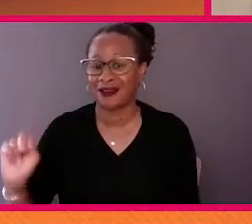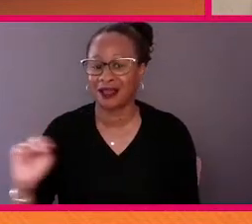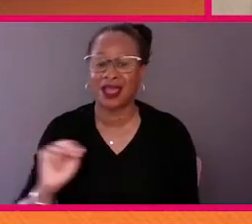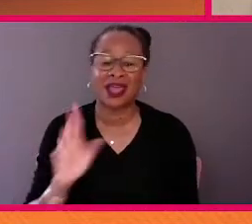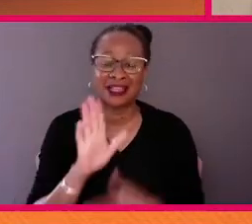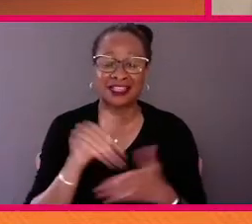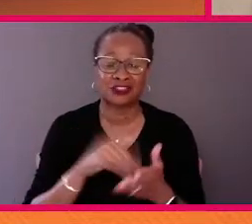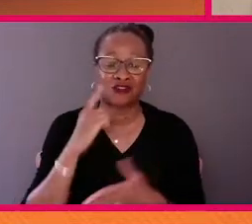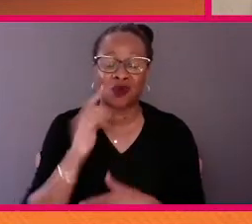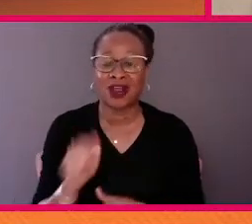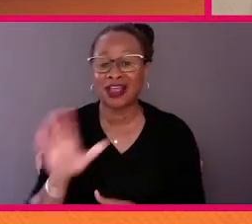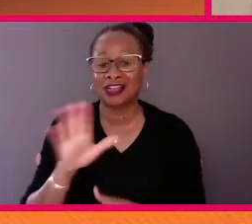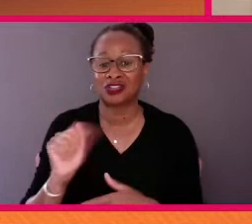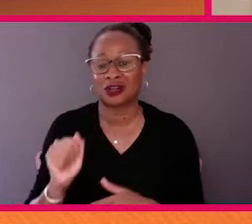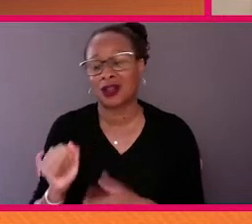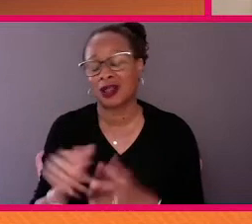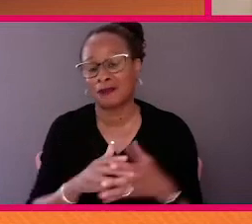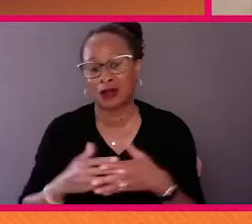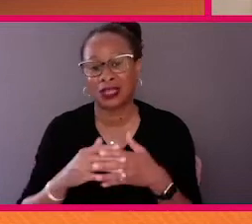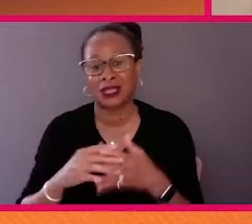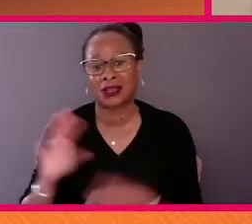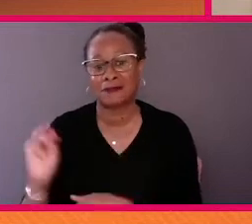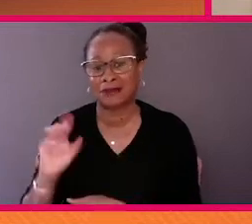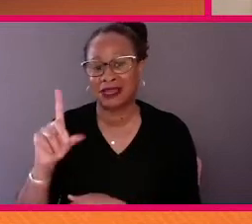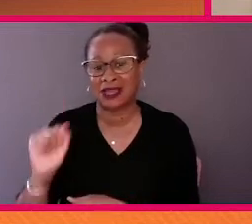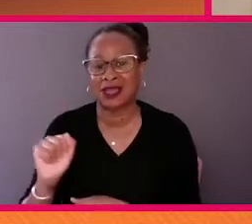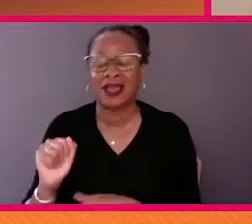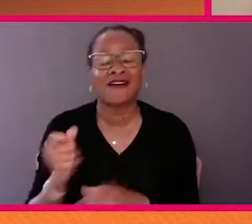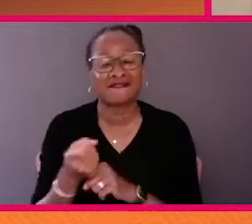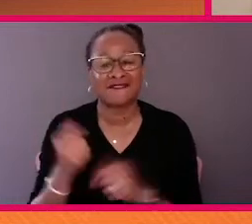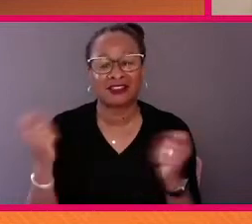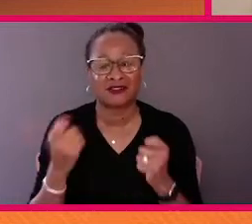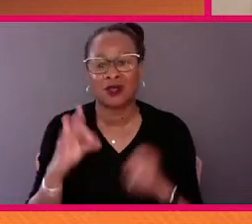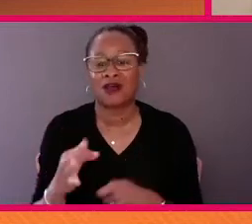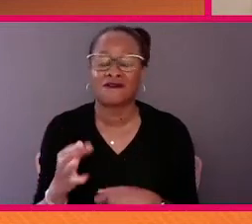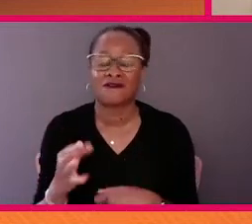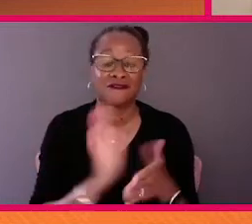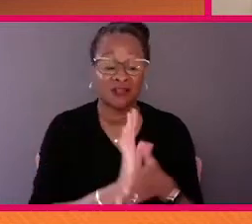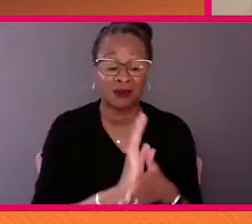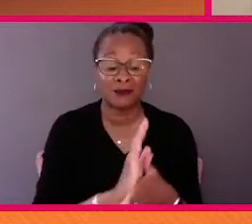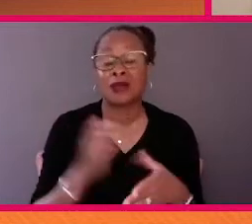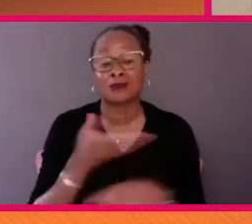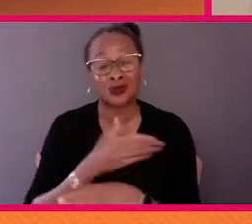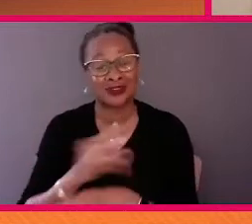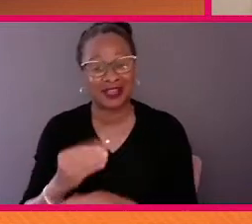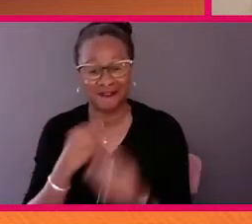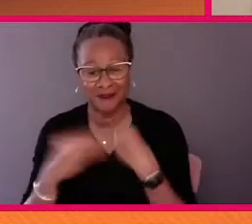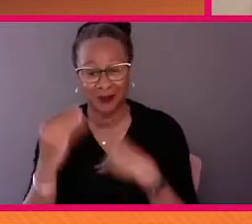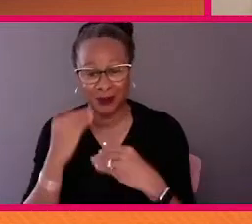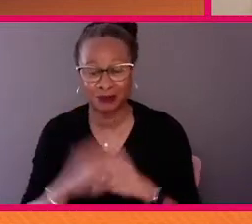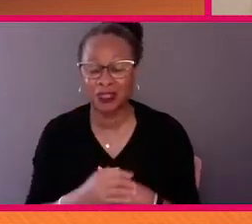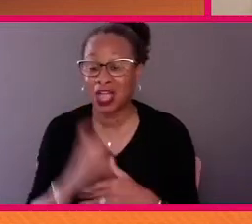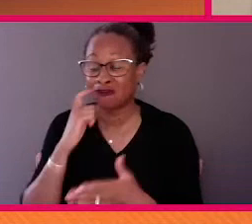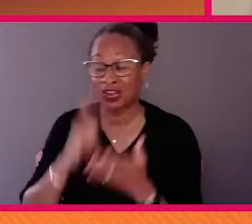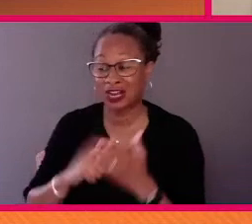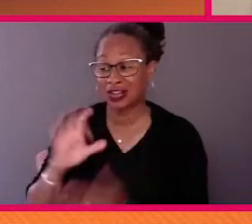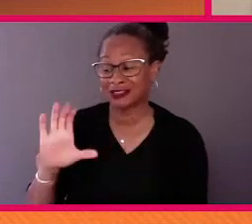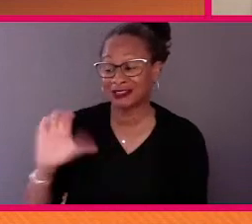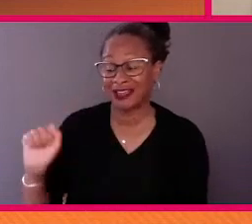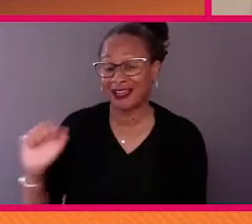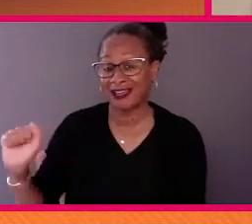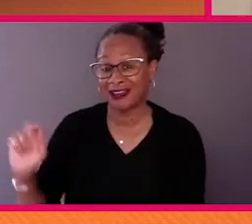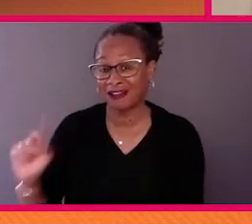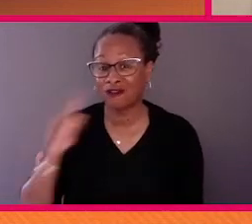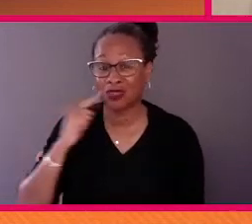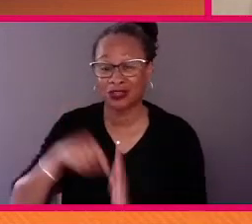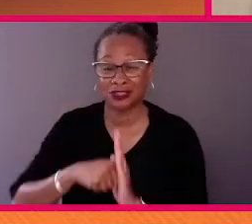film, music, and food. I'd like to acknowledge CAAM for their deep commitment to presenting stories that convey